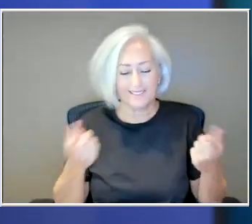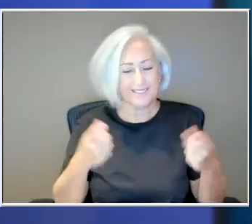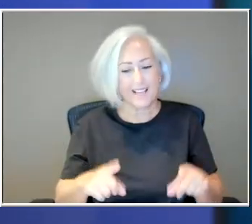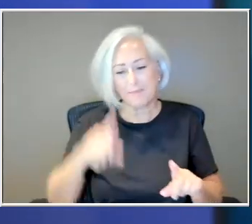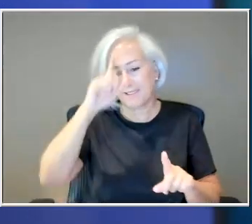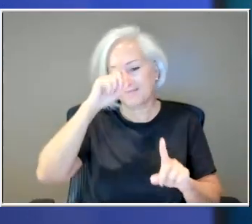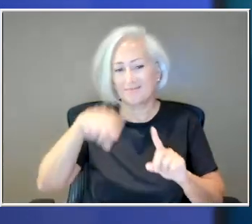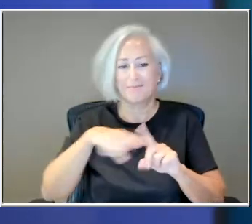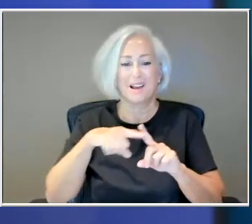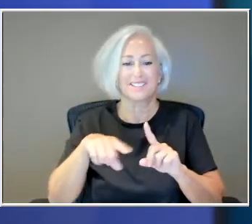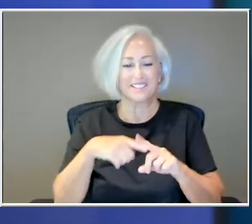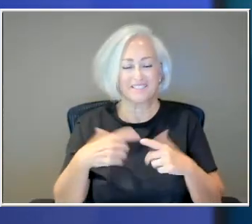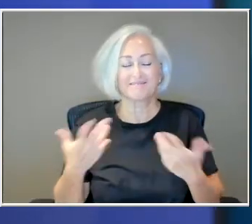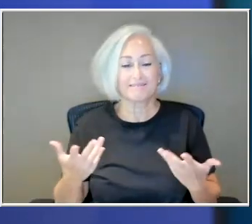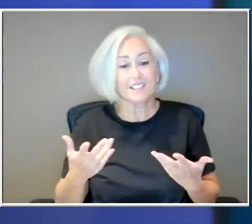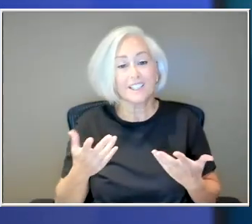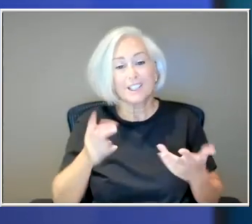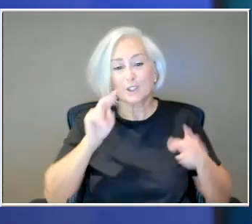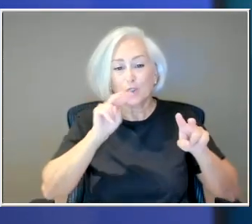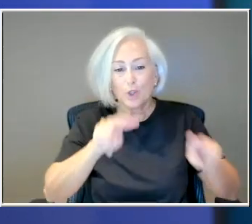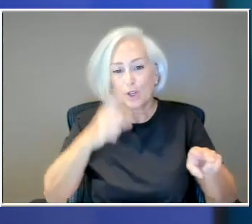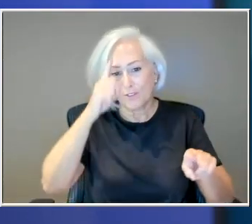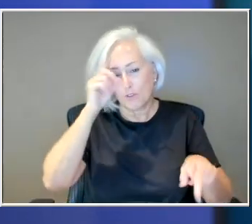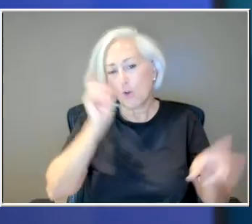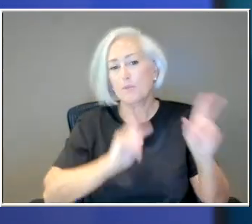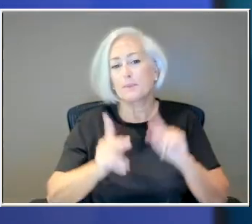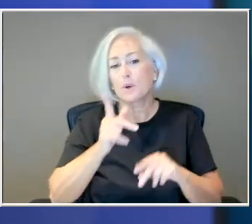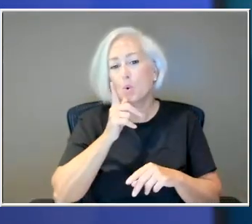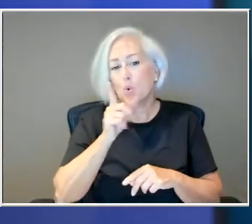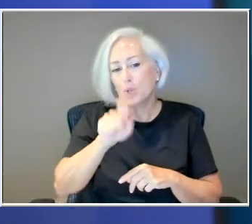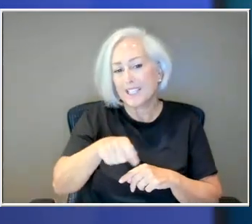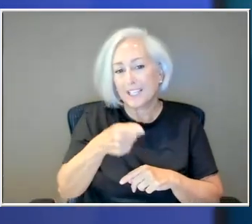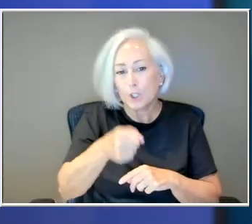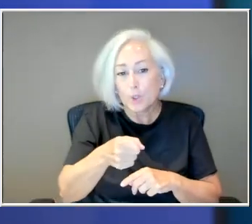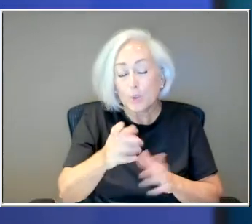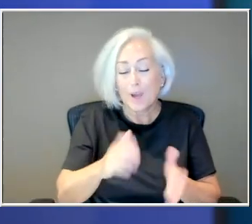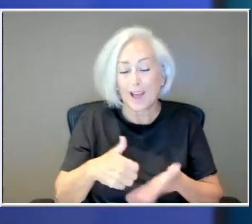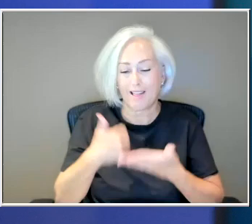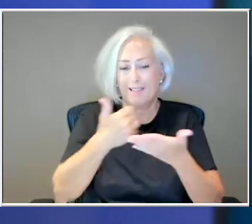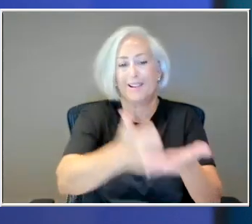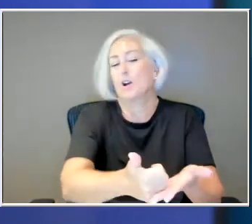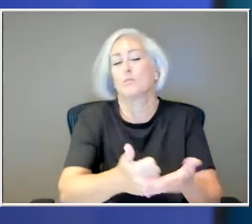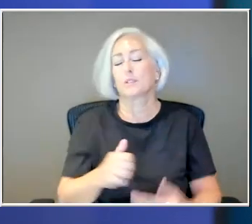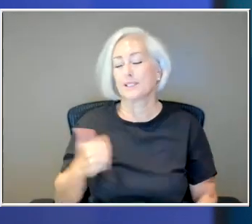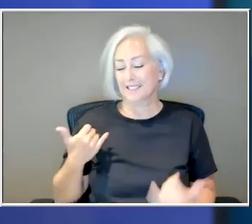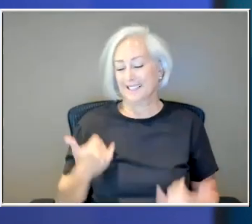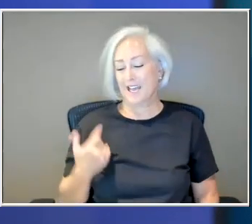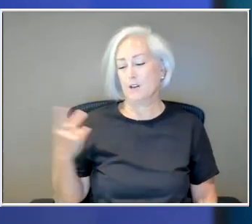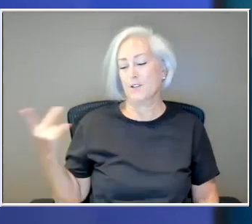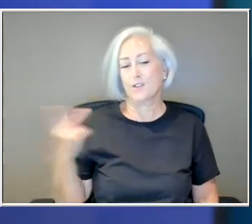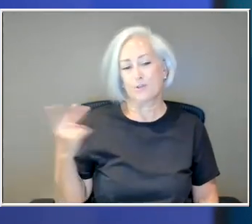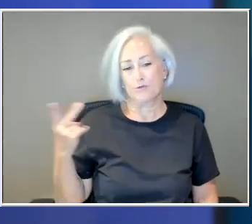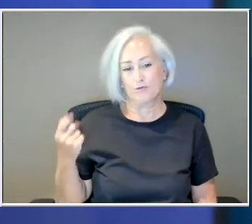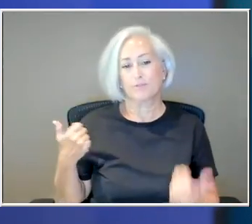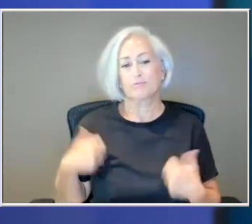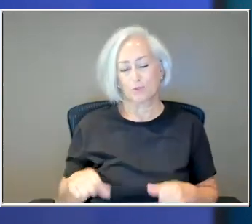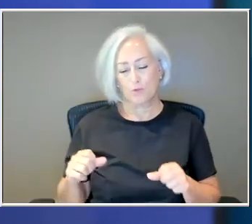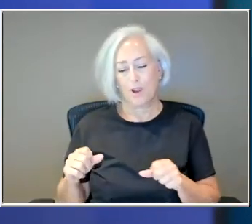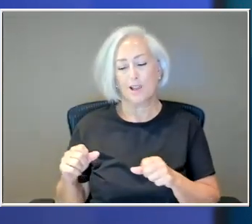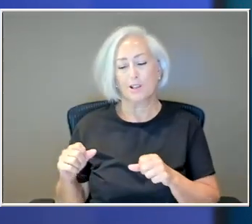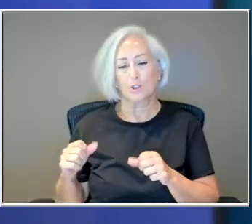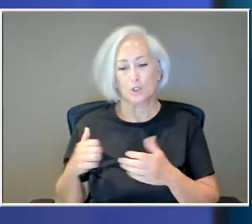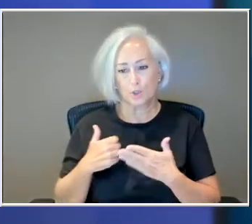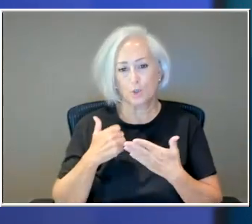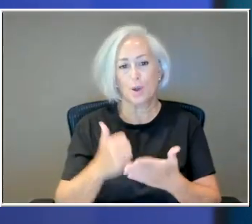takeaway is look for people that need you and help them. And Brad and I try and do that now. We try and pay it